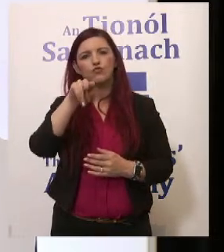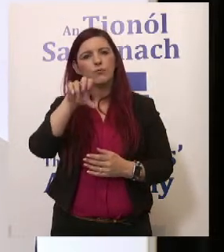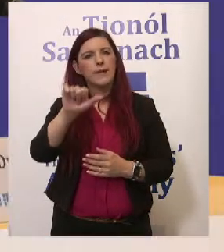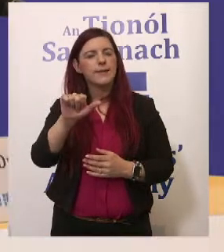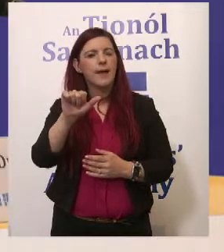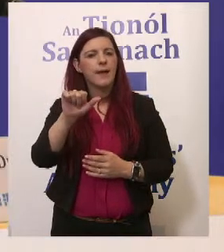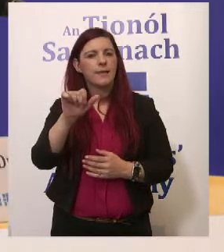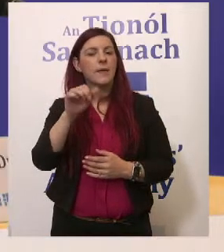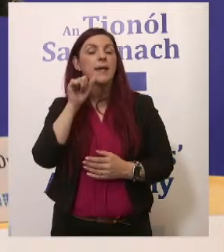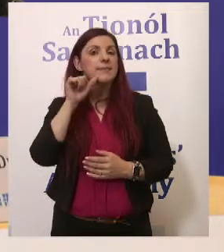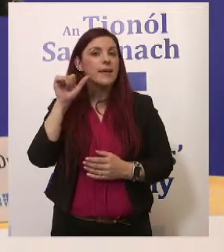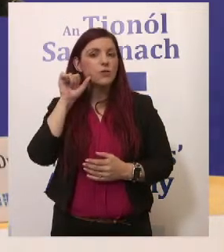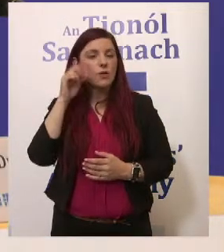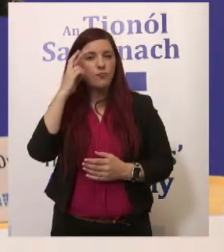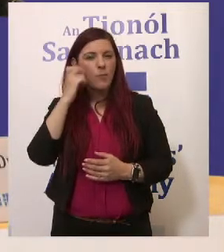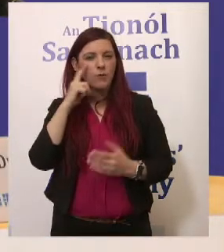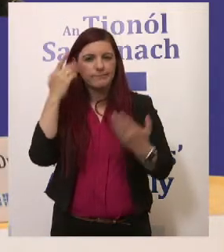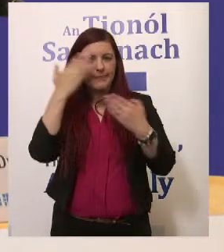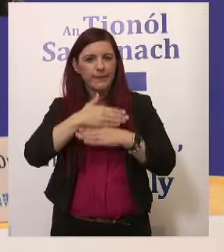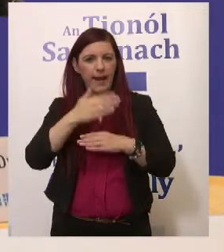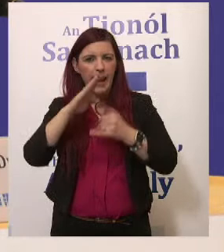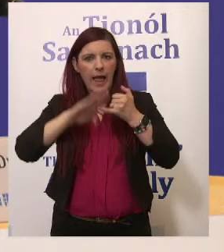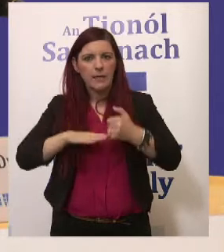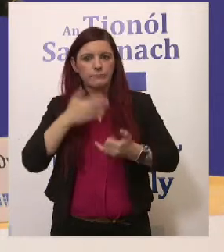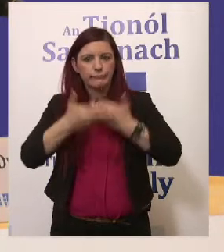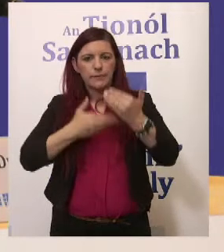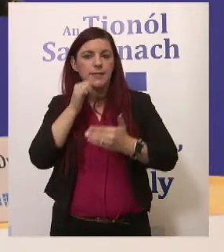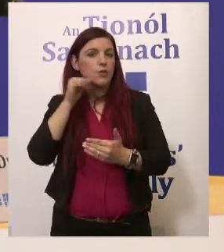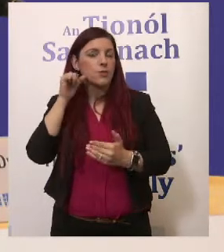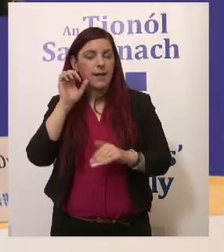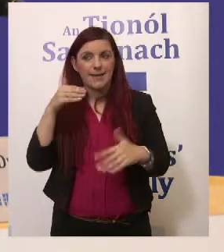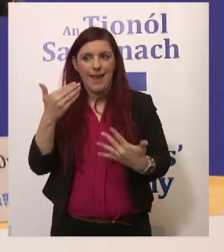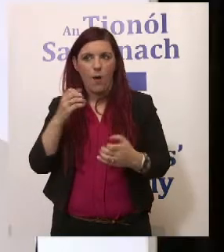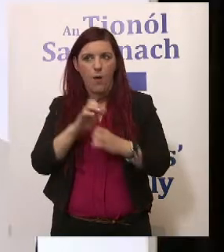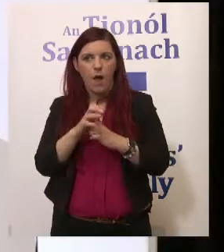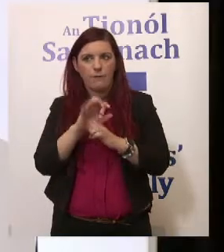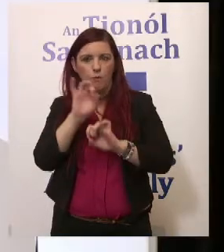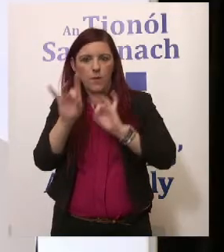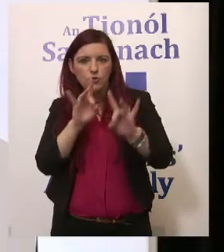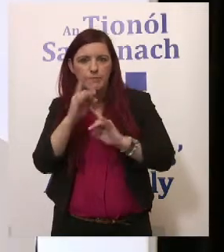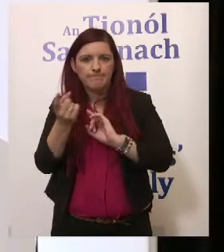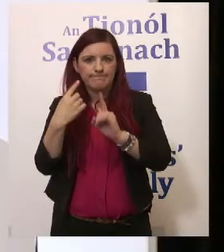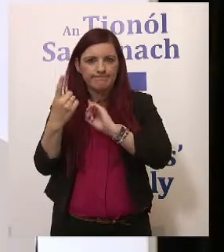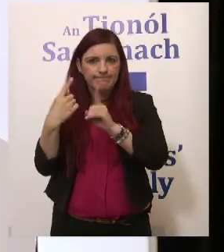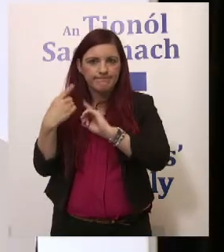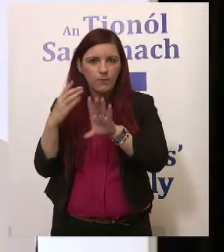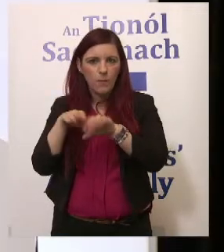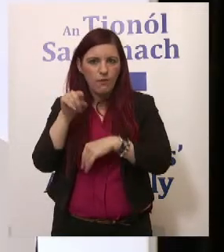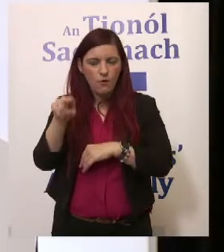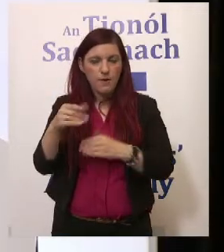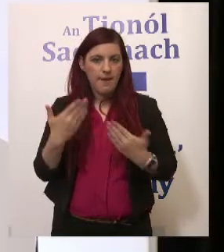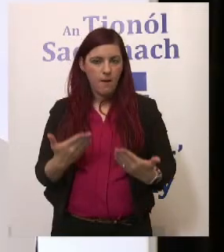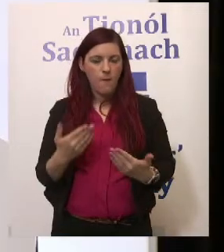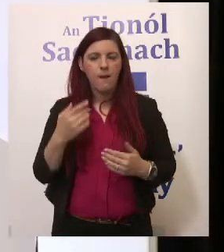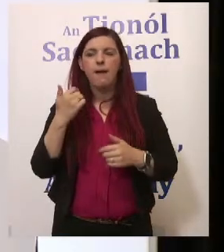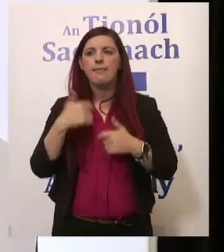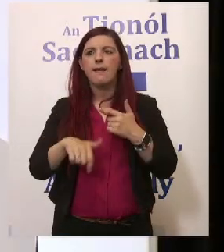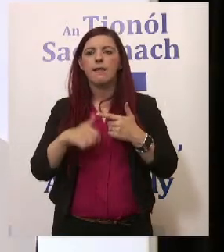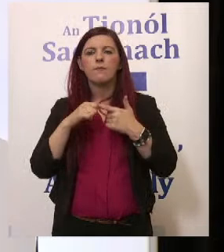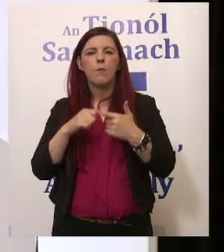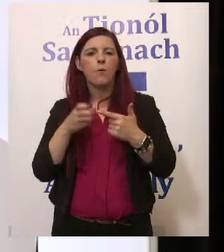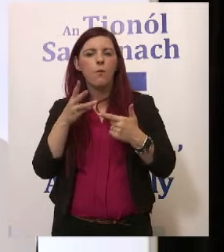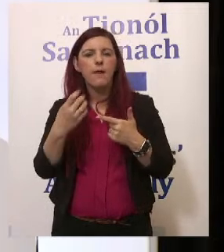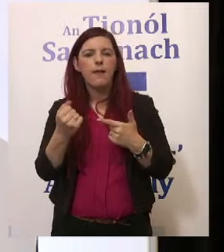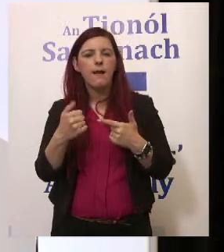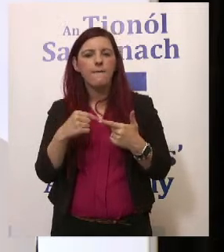to us yesterday on local government finance. And we have some questions that you want to pose to Dr. Reidy. We're going to